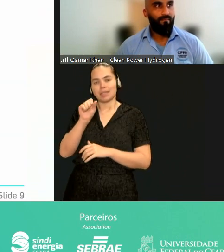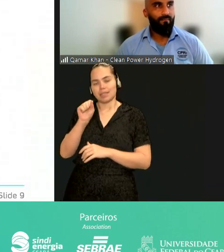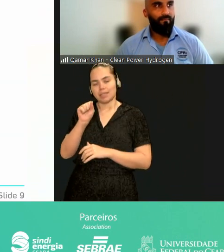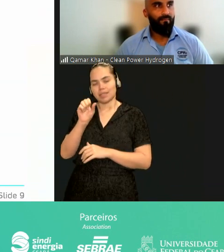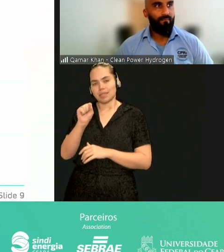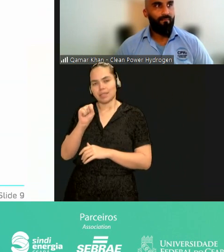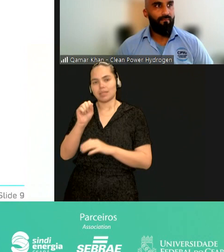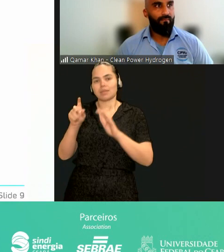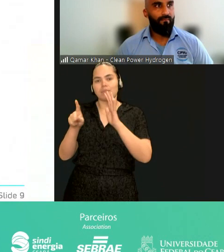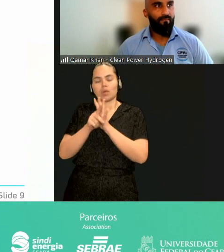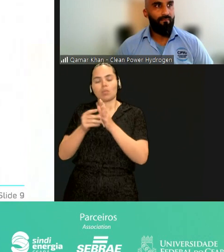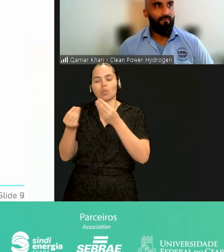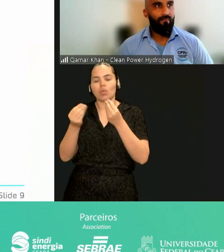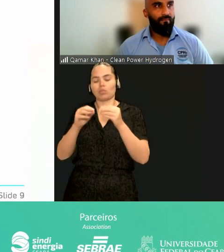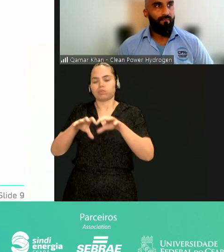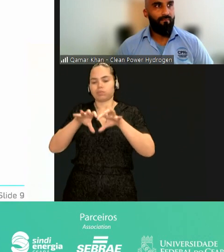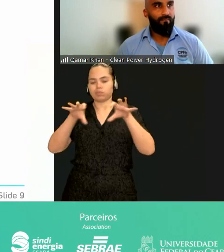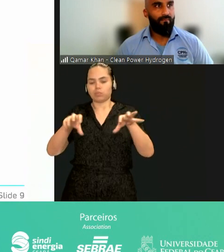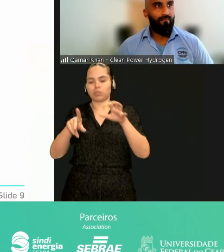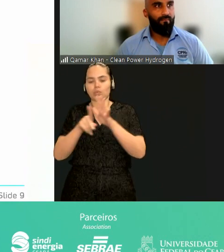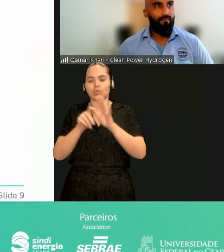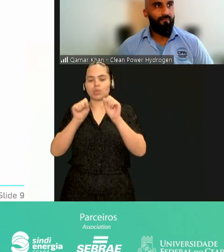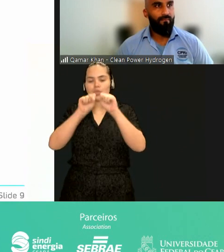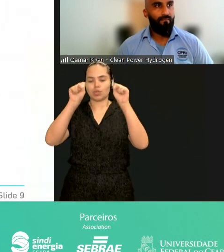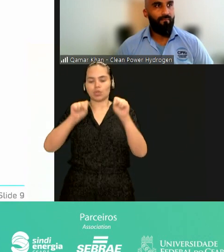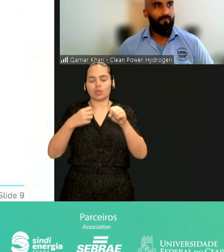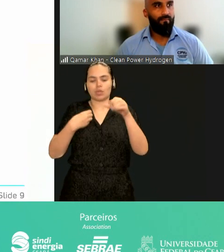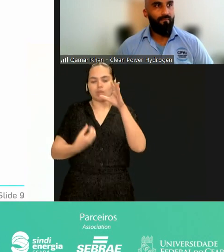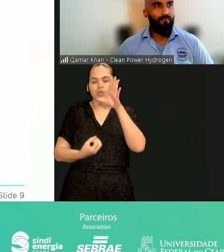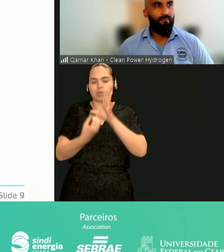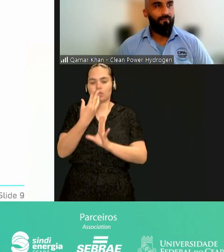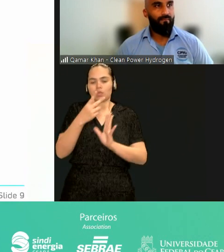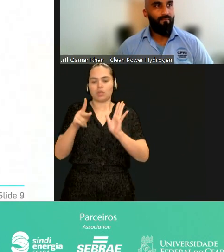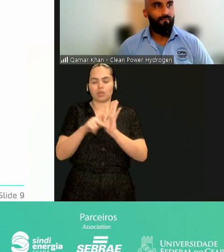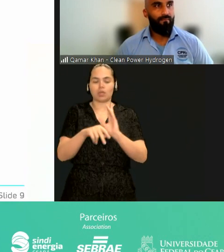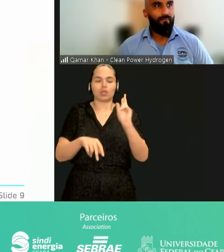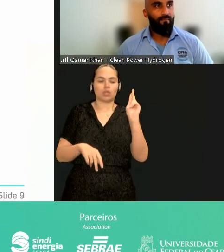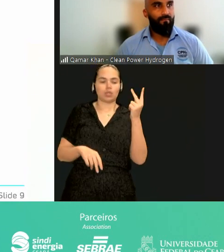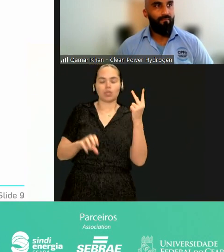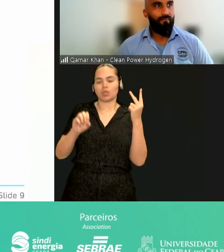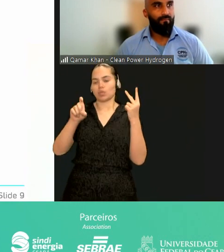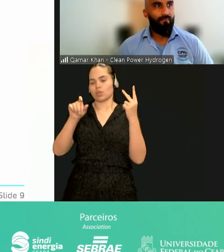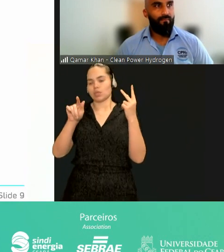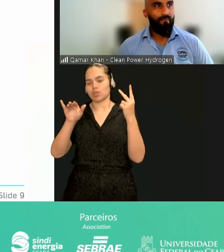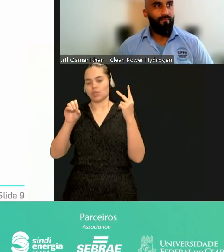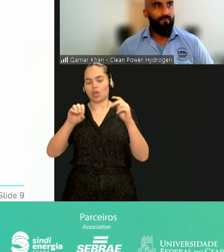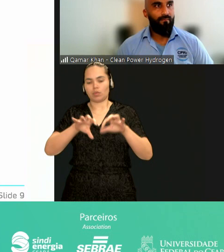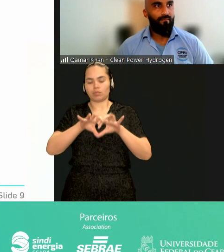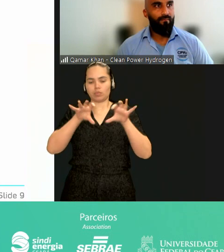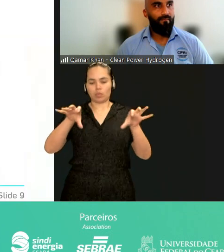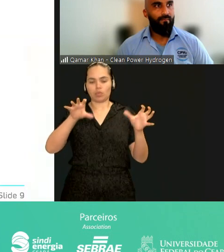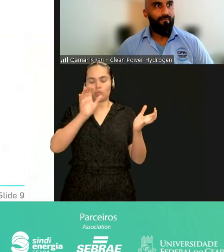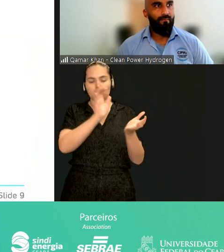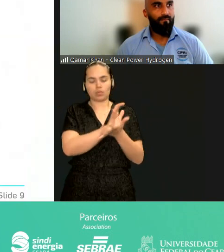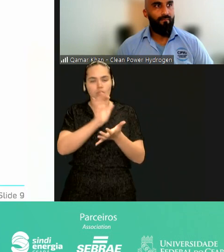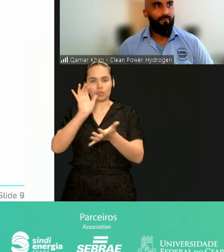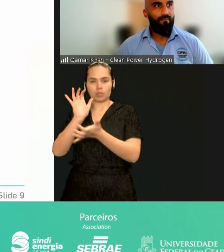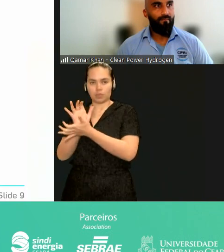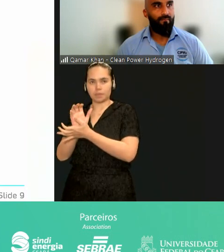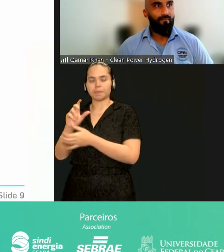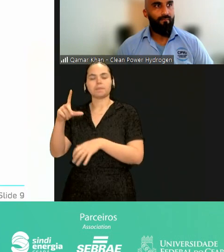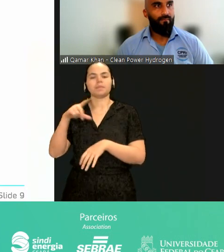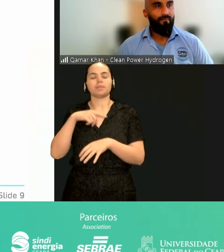cryogenic system is where the oxygen and hydrogen are separated. The separated gases are passed through the purity meters.